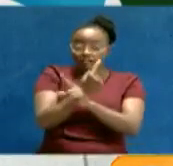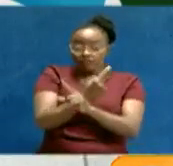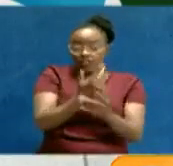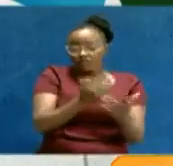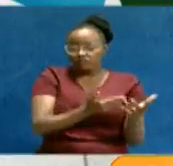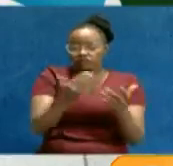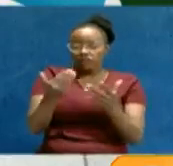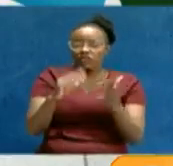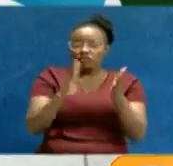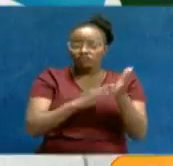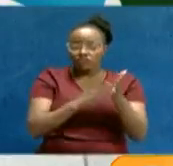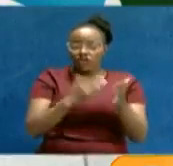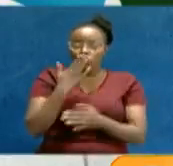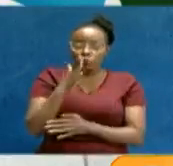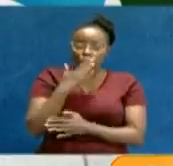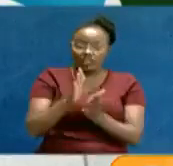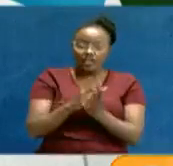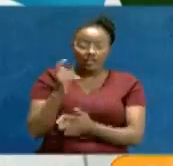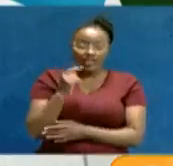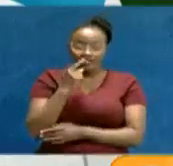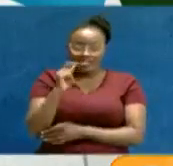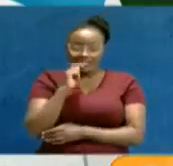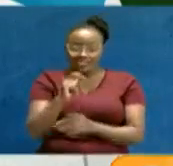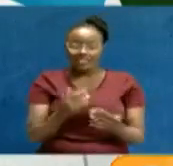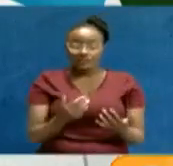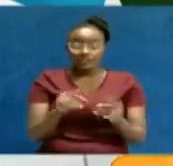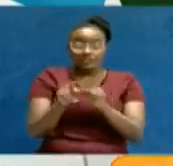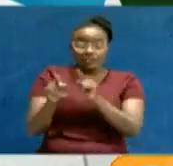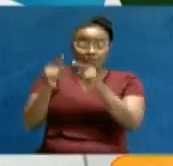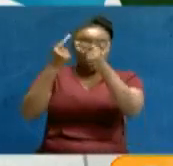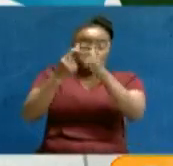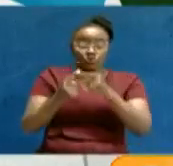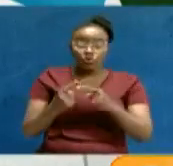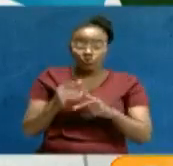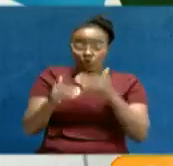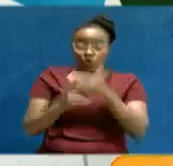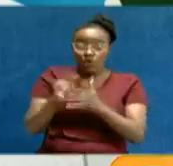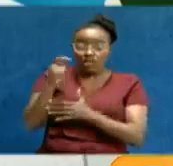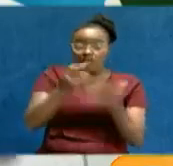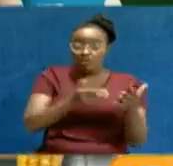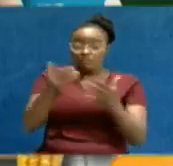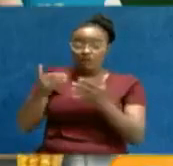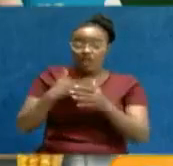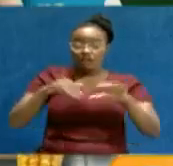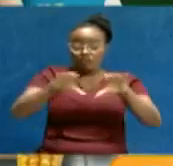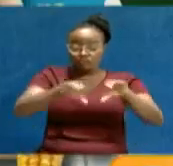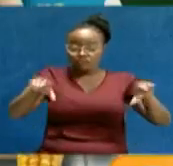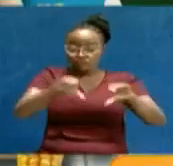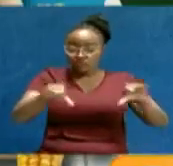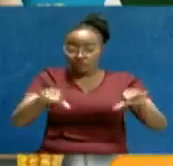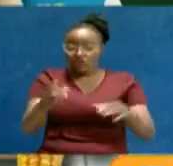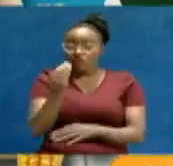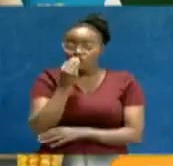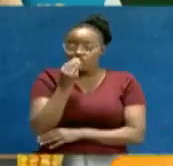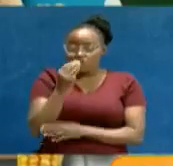exports include margarine, salt and chewing gum. In turn, Kenya's imports from Tanzania are majorly wood and wood products,